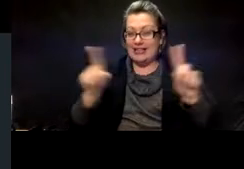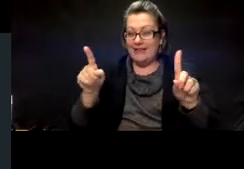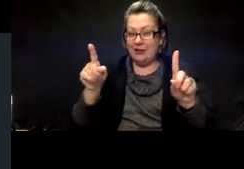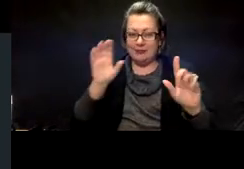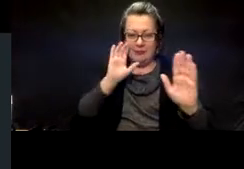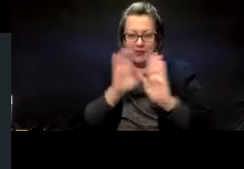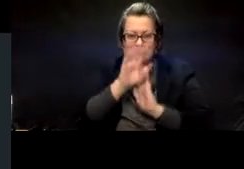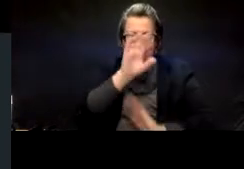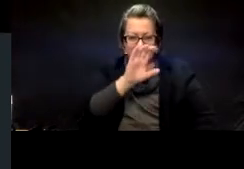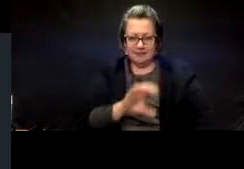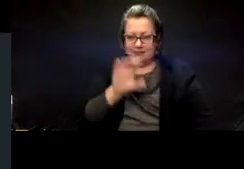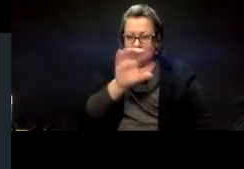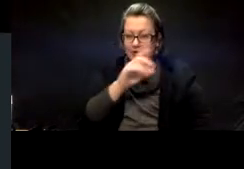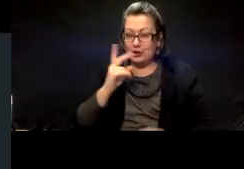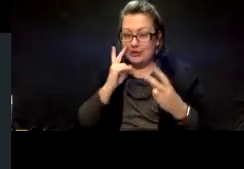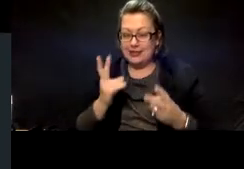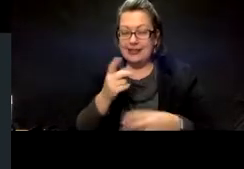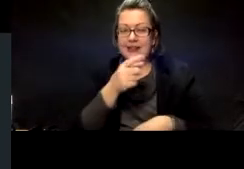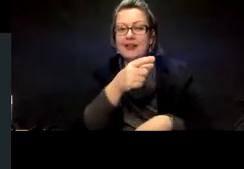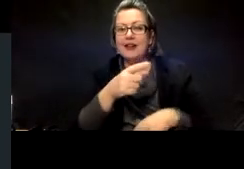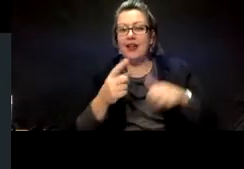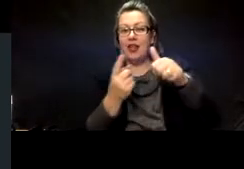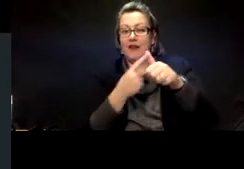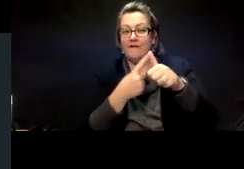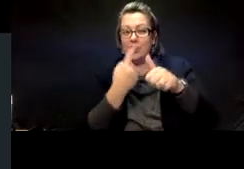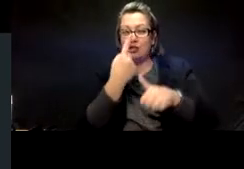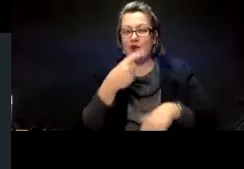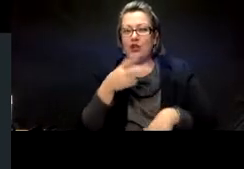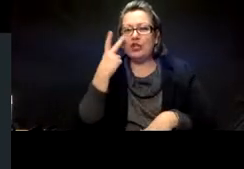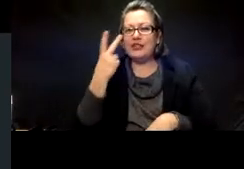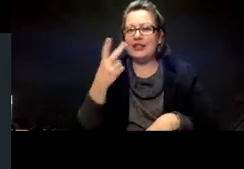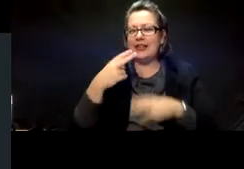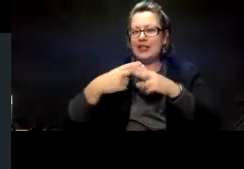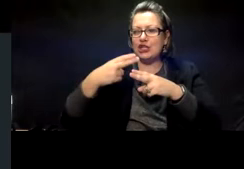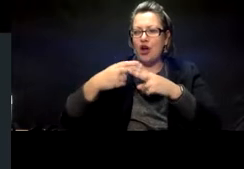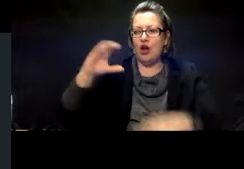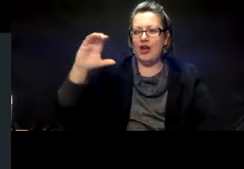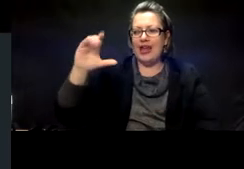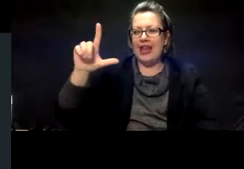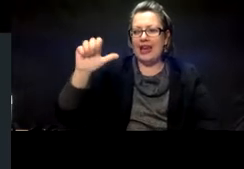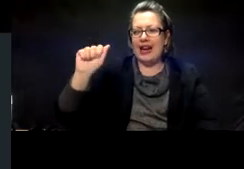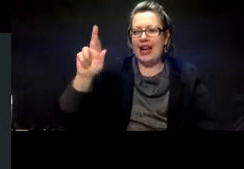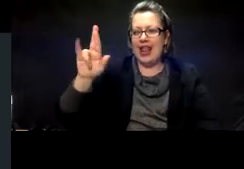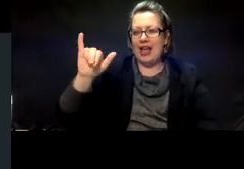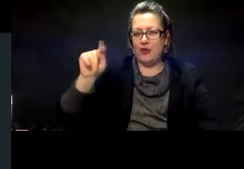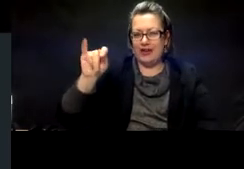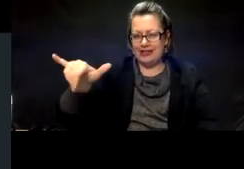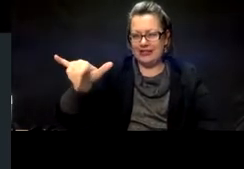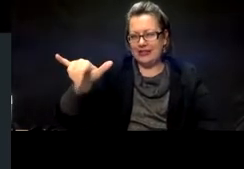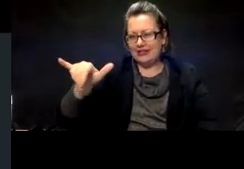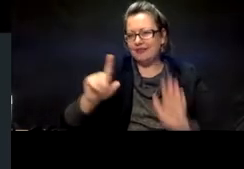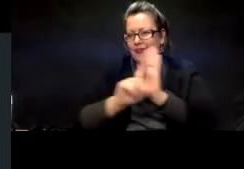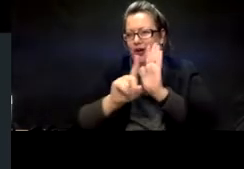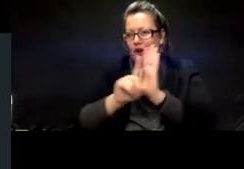Okay, so we have 3 different pictures. As you can see here, the first one you see is called